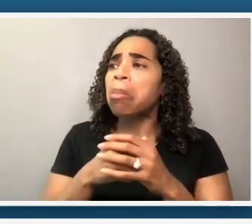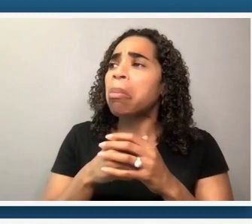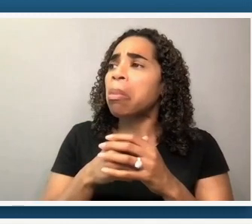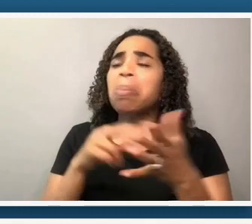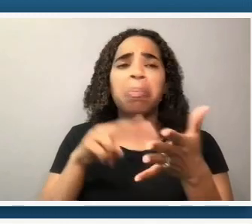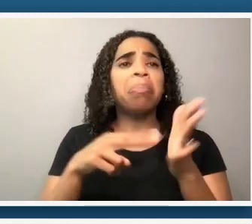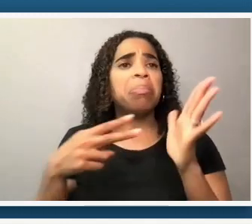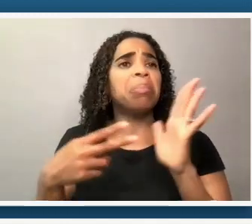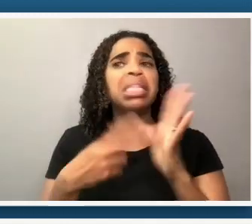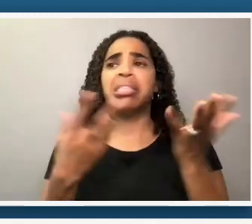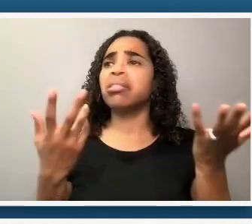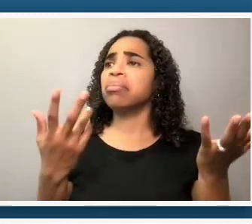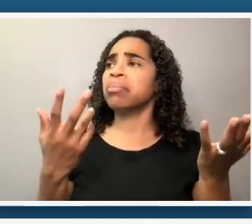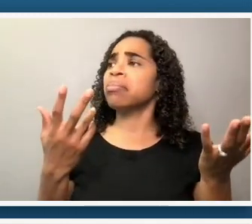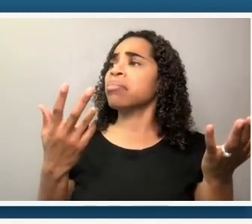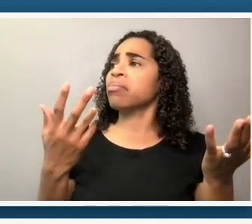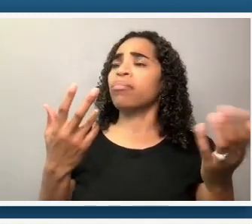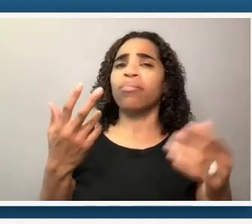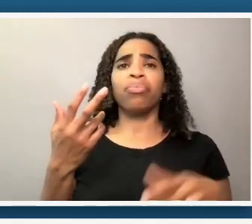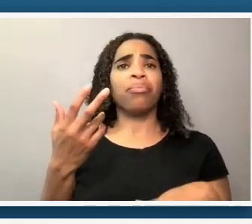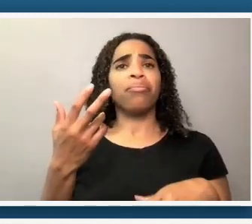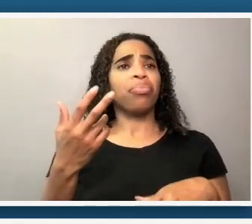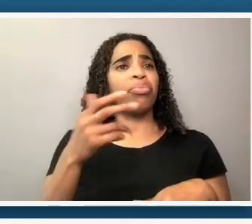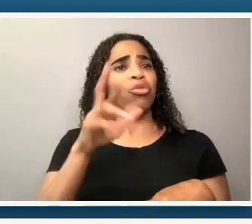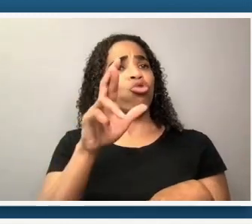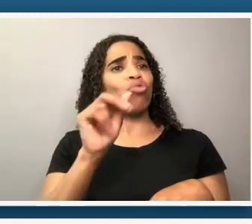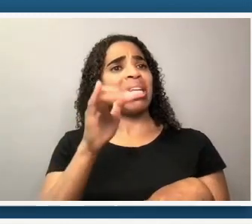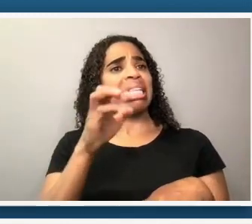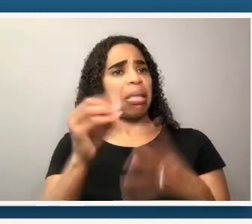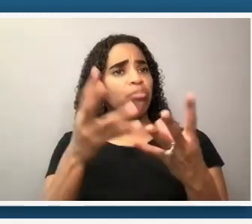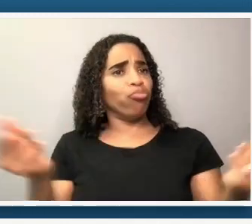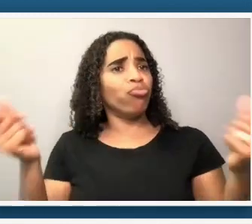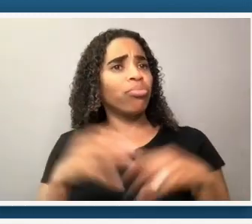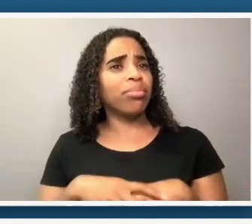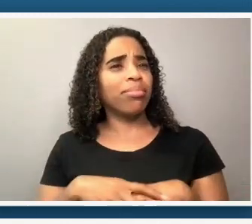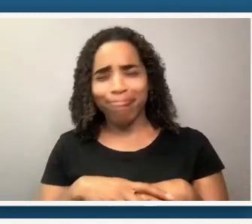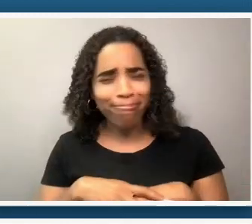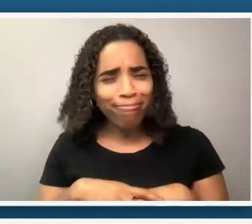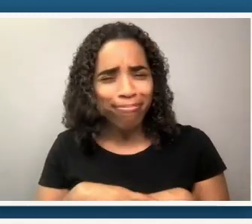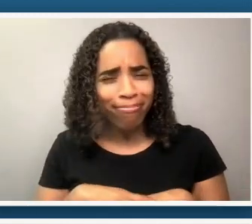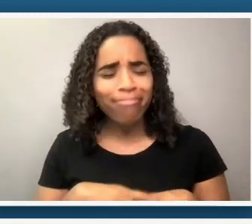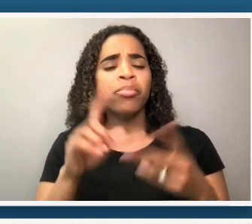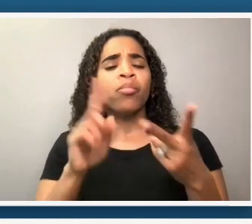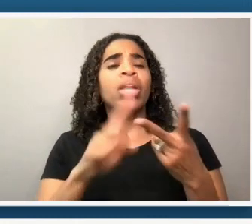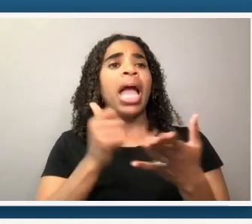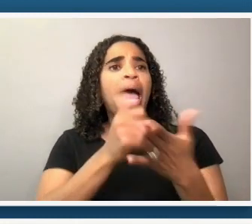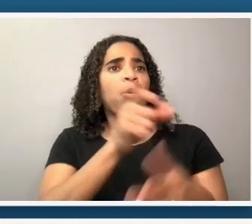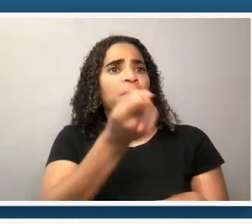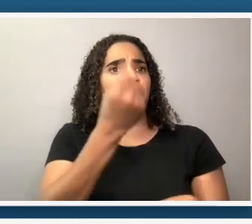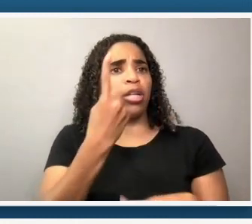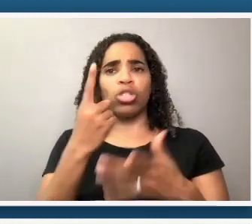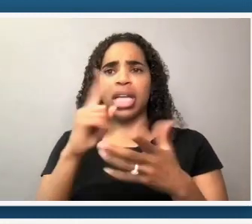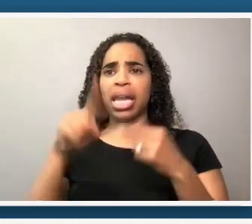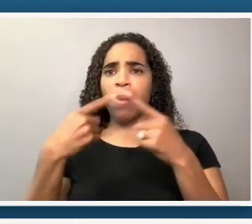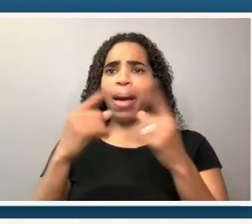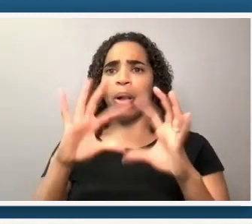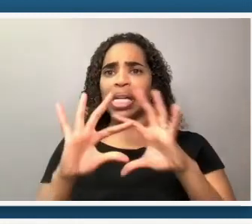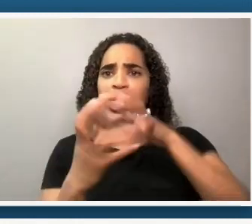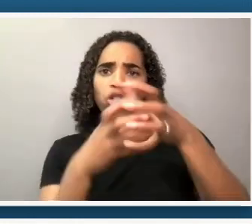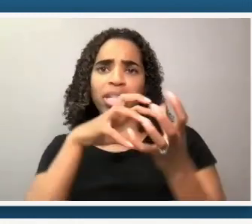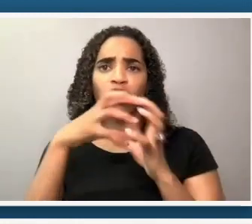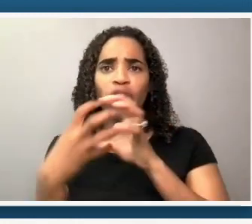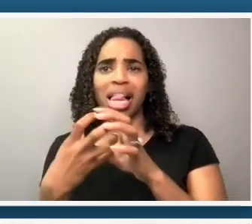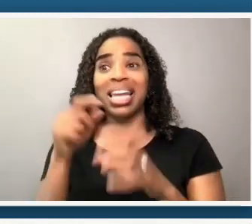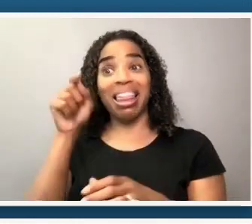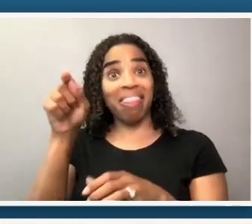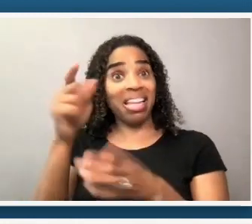post-racial. Secondly, it's to help learners conceptualize intersectionality. This collection is